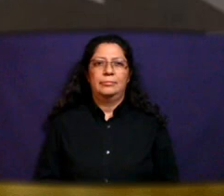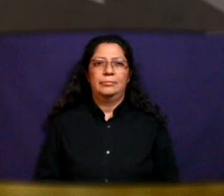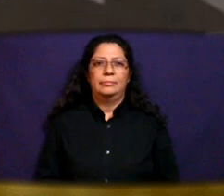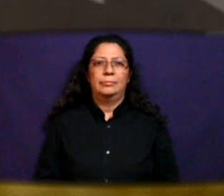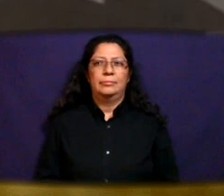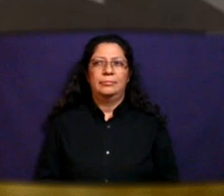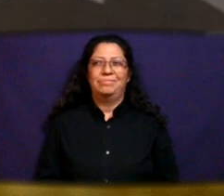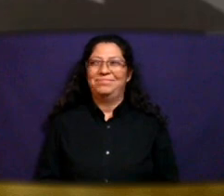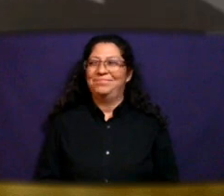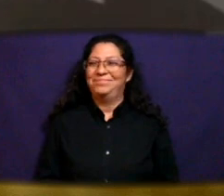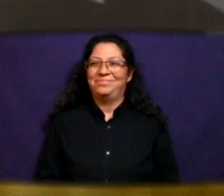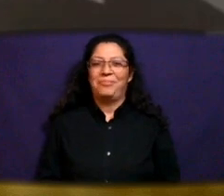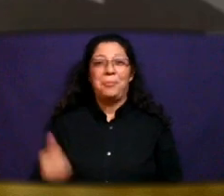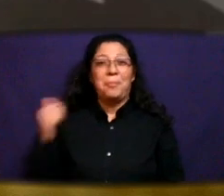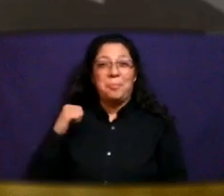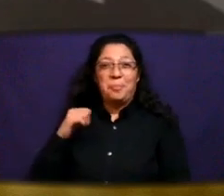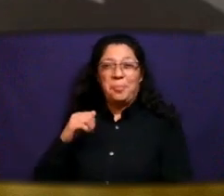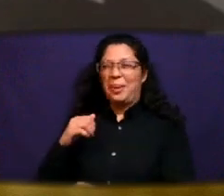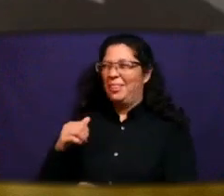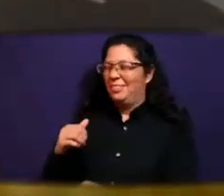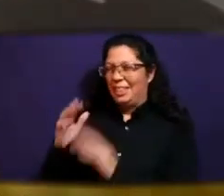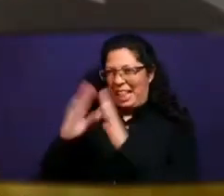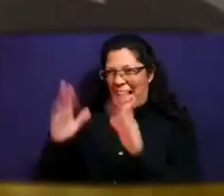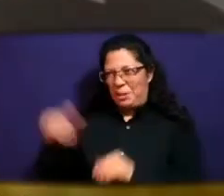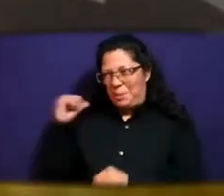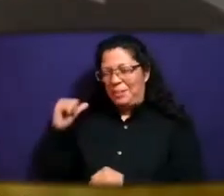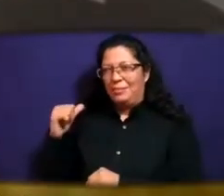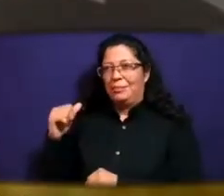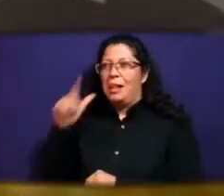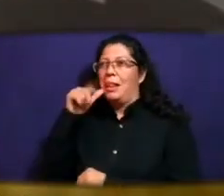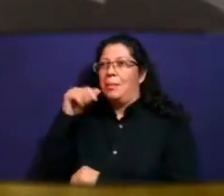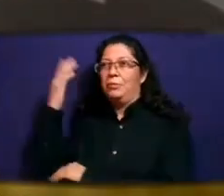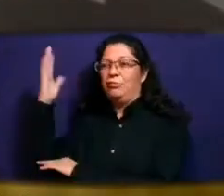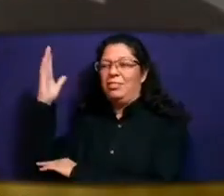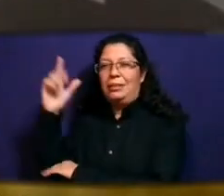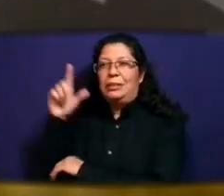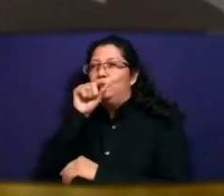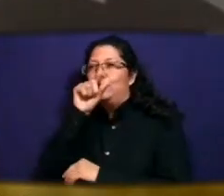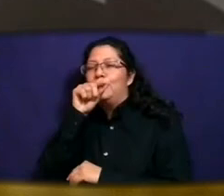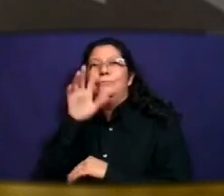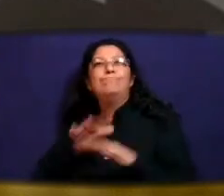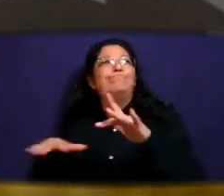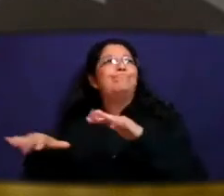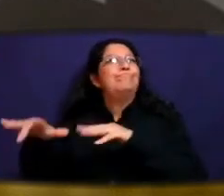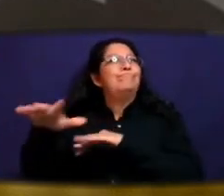The chickens in our backyard like to lay their eggs behind the lemon tree.